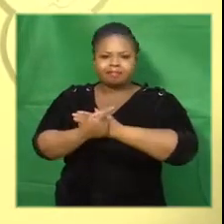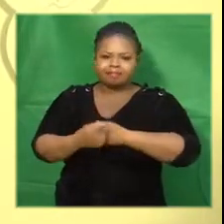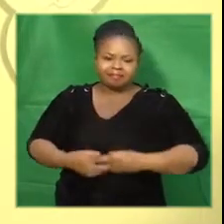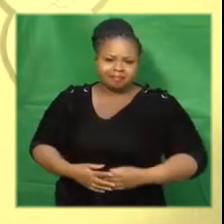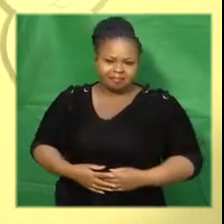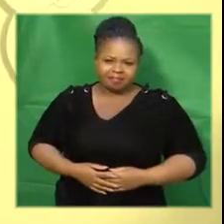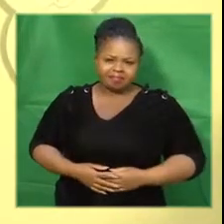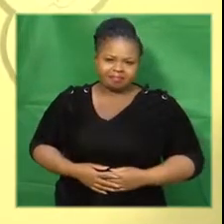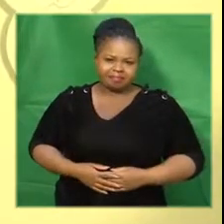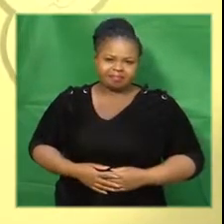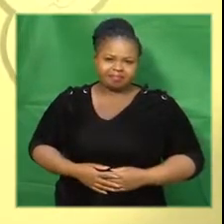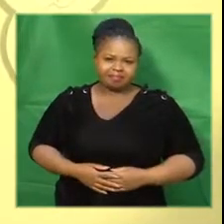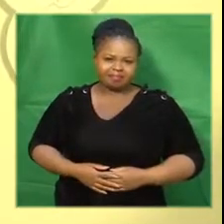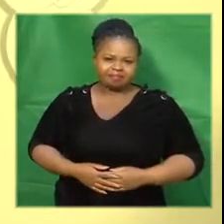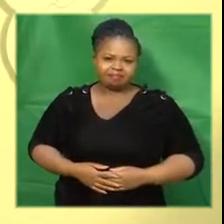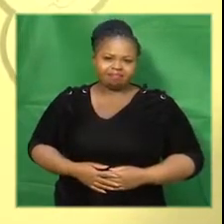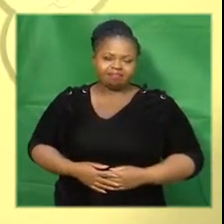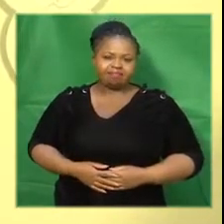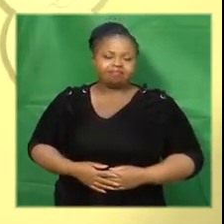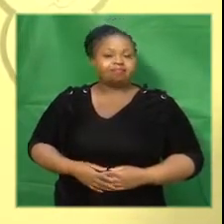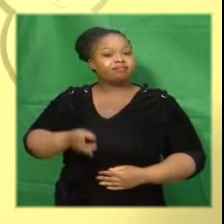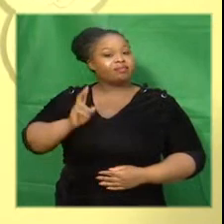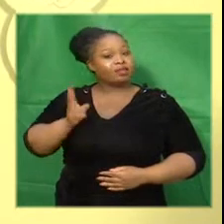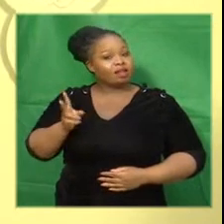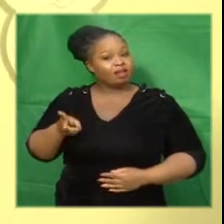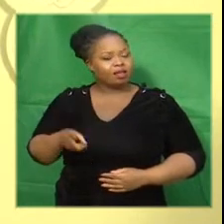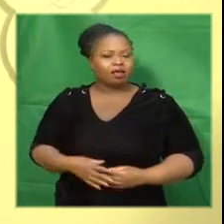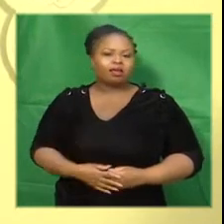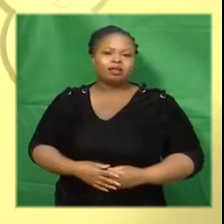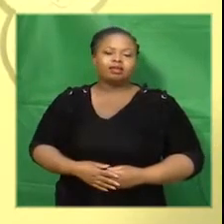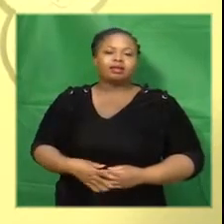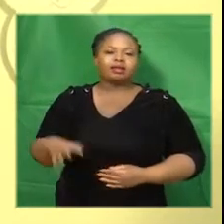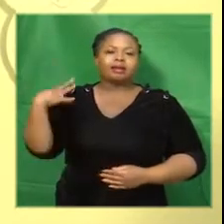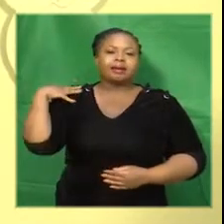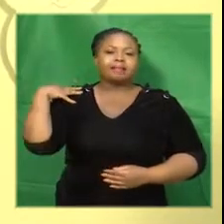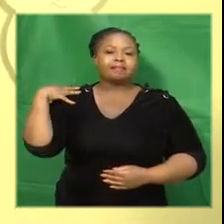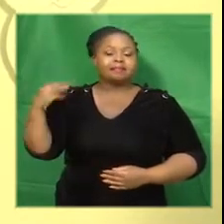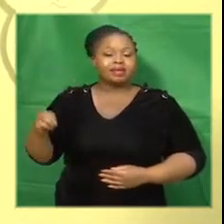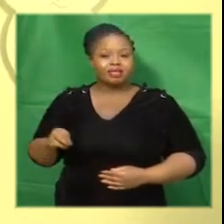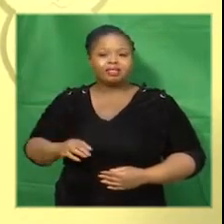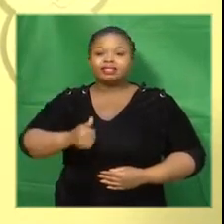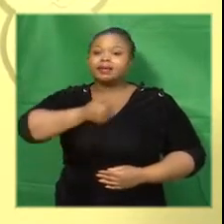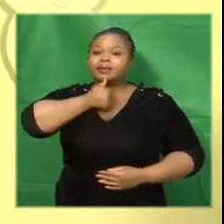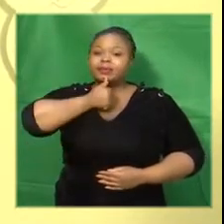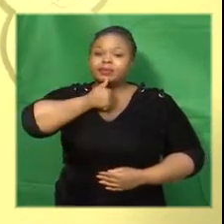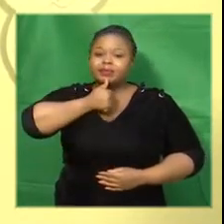I have also accepted a long-standing request by Minister Tito Mboweni